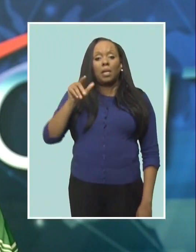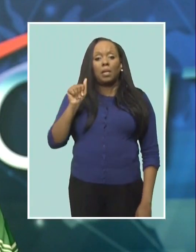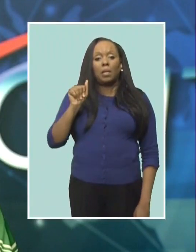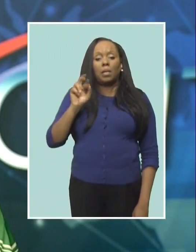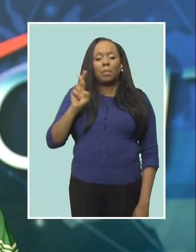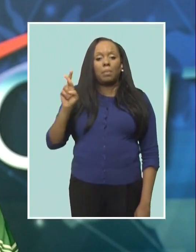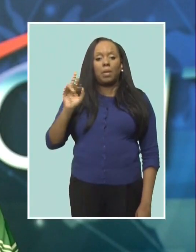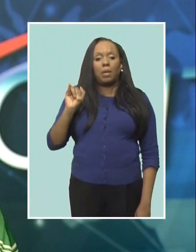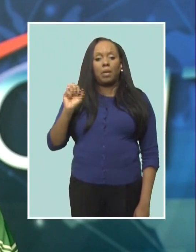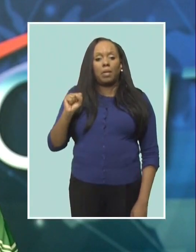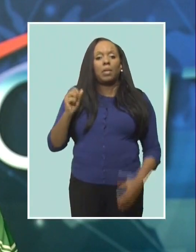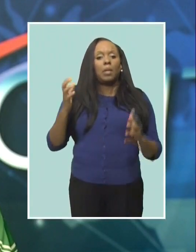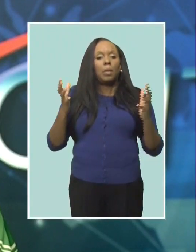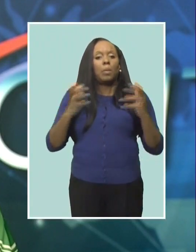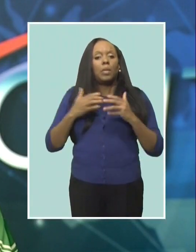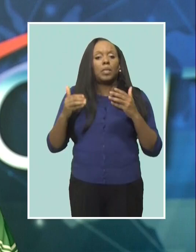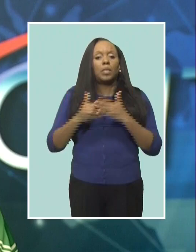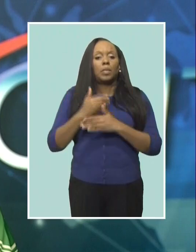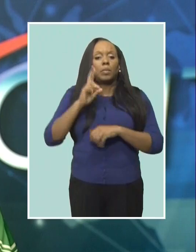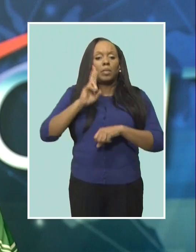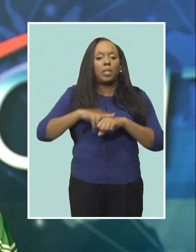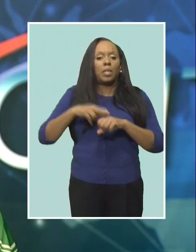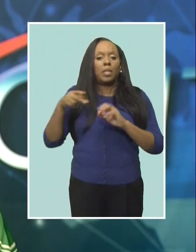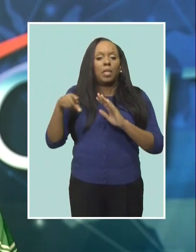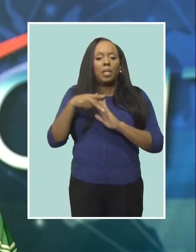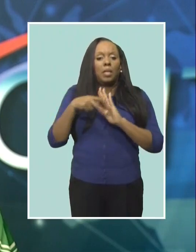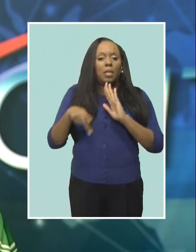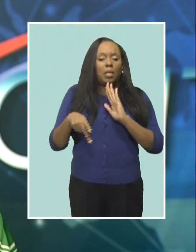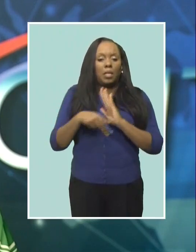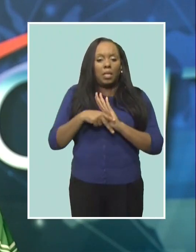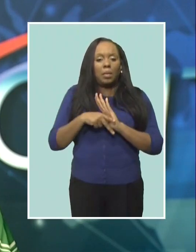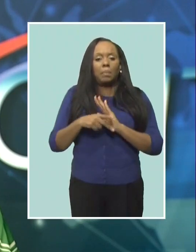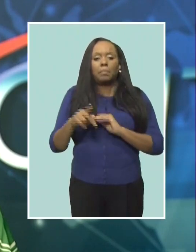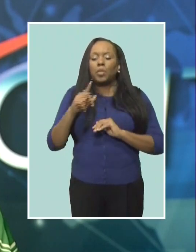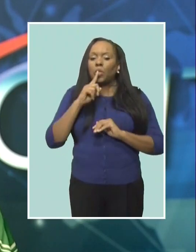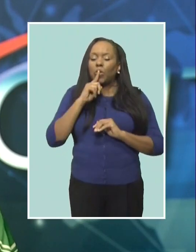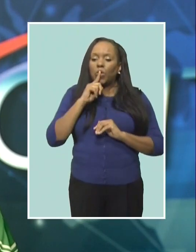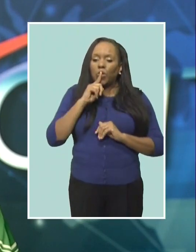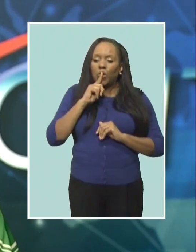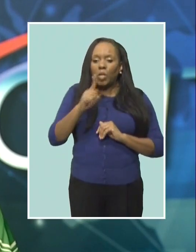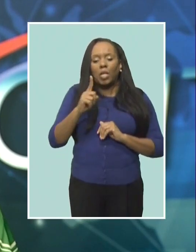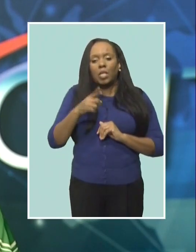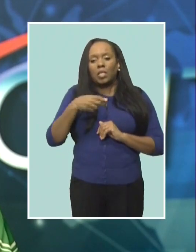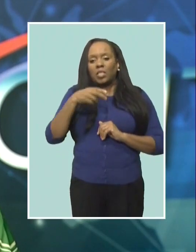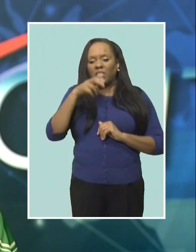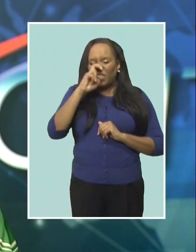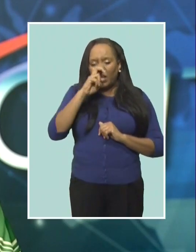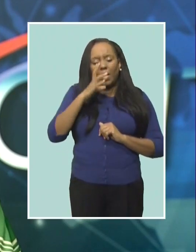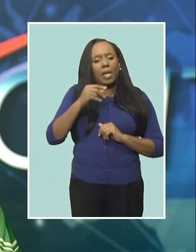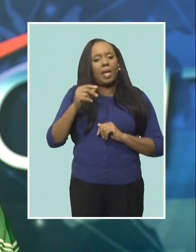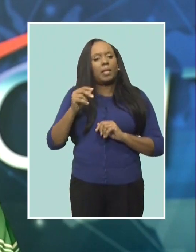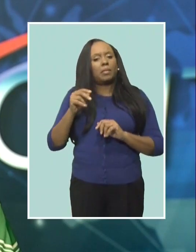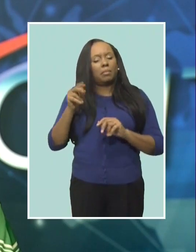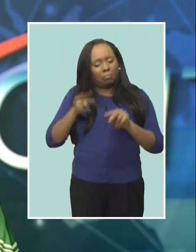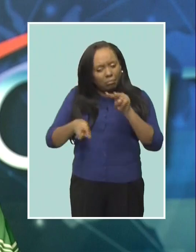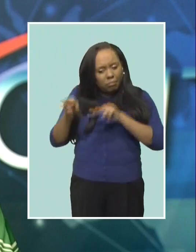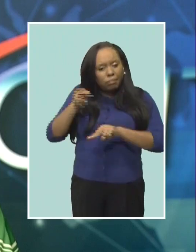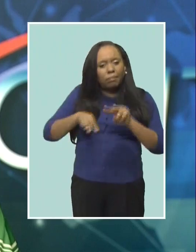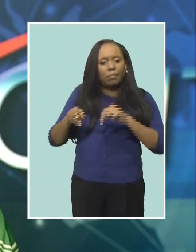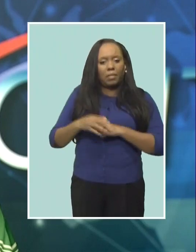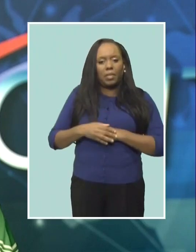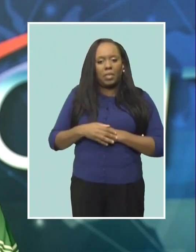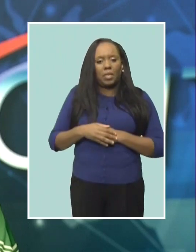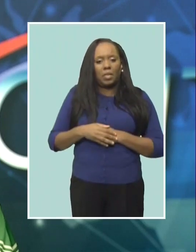for the new national policy for improving the lives of persons with disabilities, once passed, to be policed. She says in order